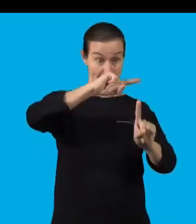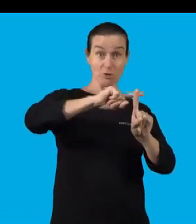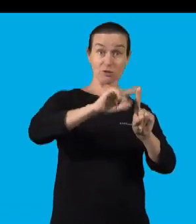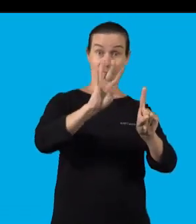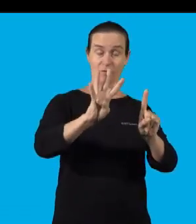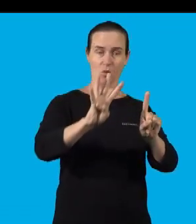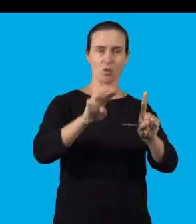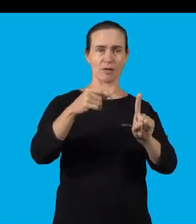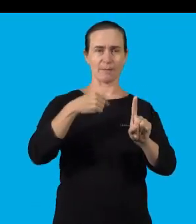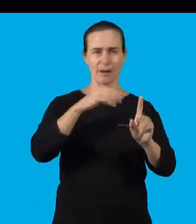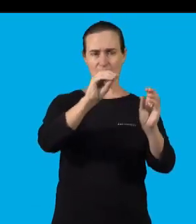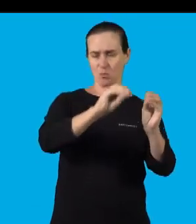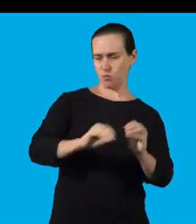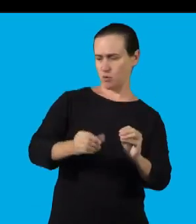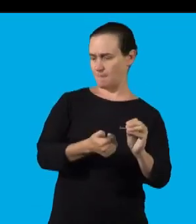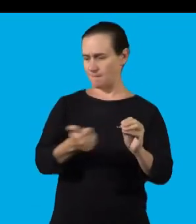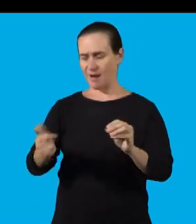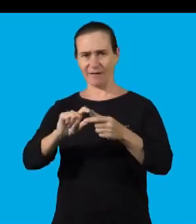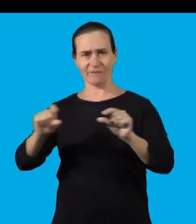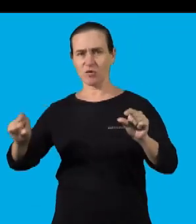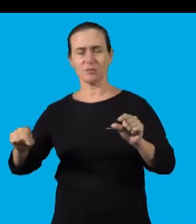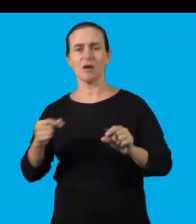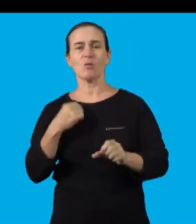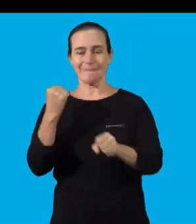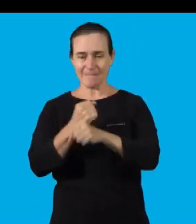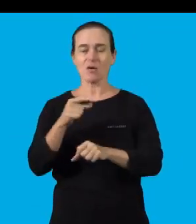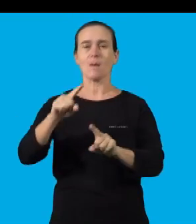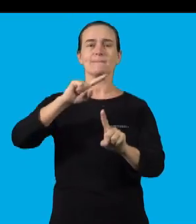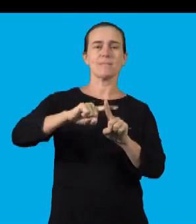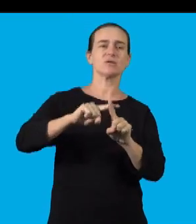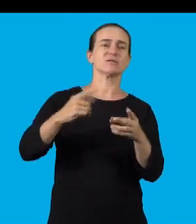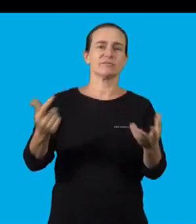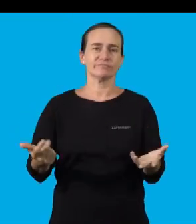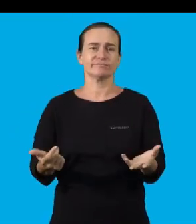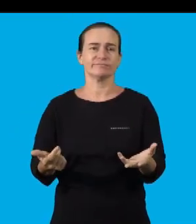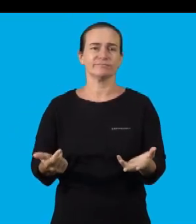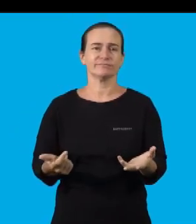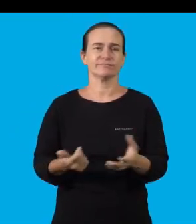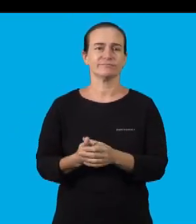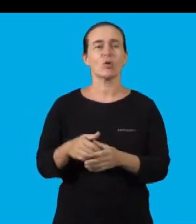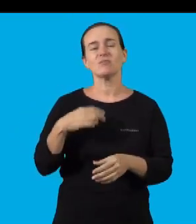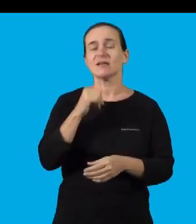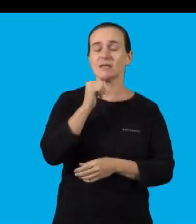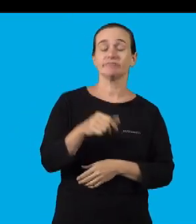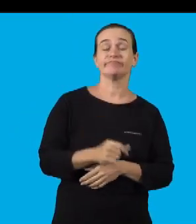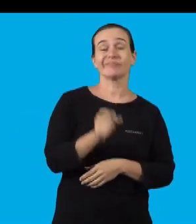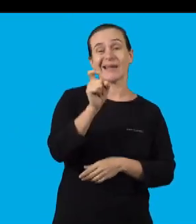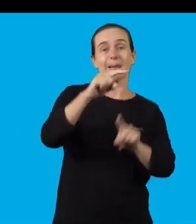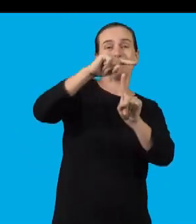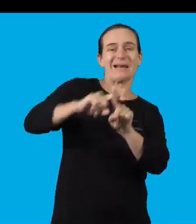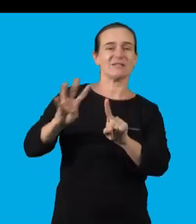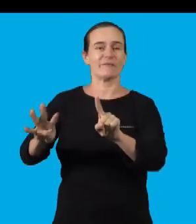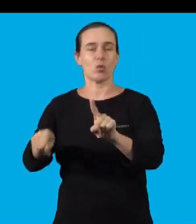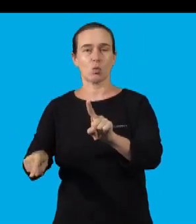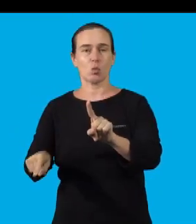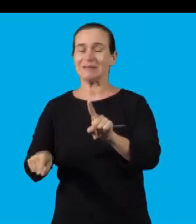put it back into the formula, you still make it positive, or you would say there that x plus 4. But